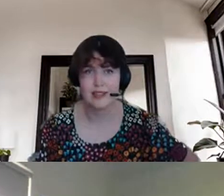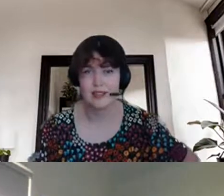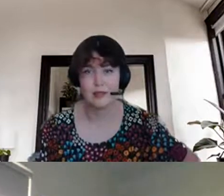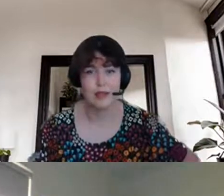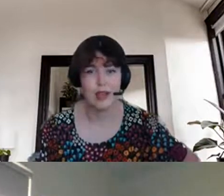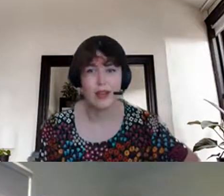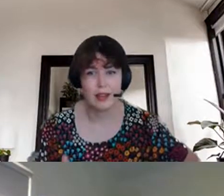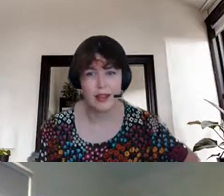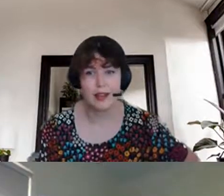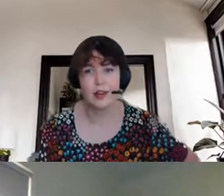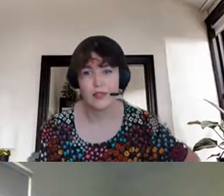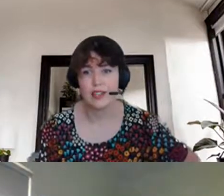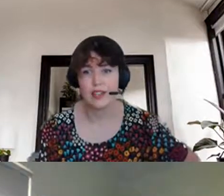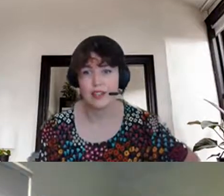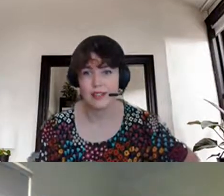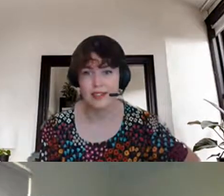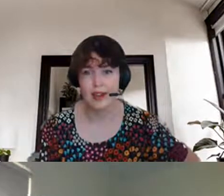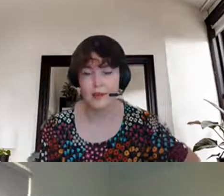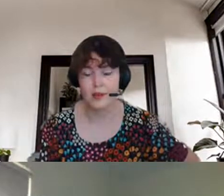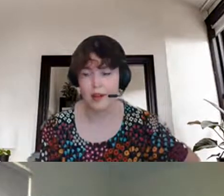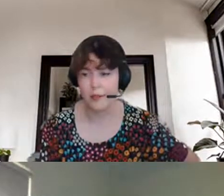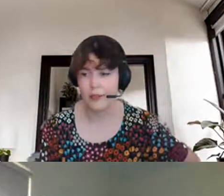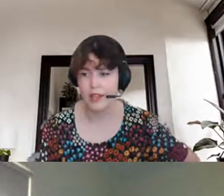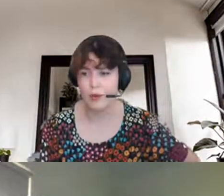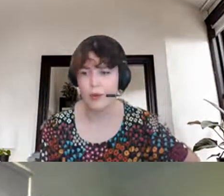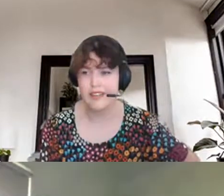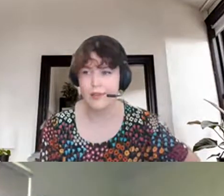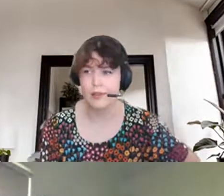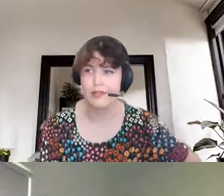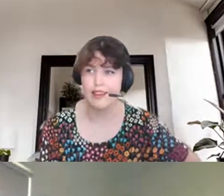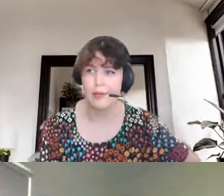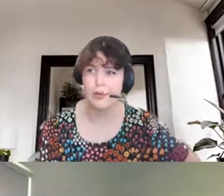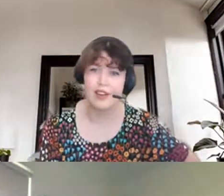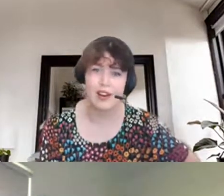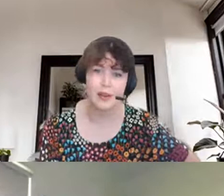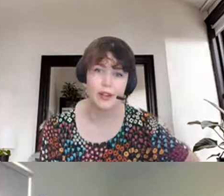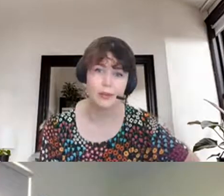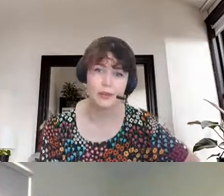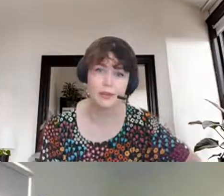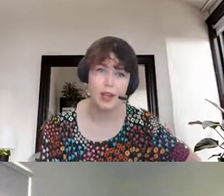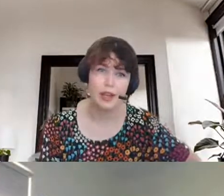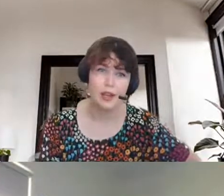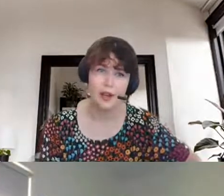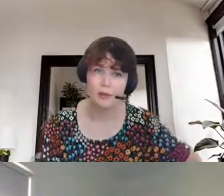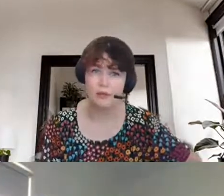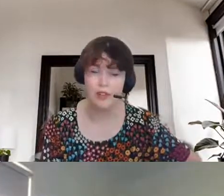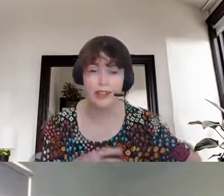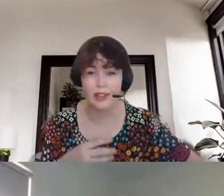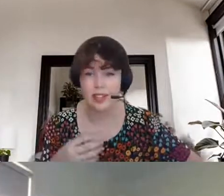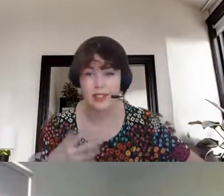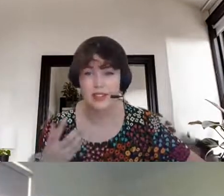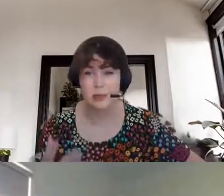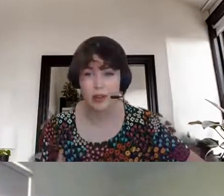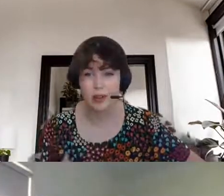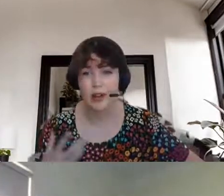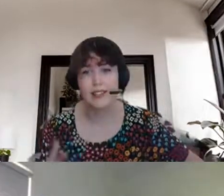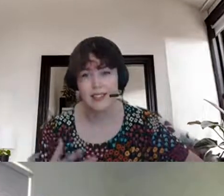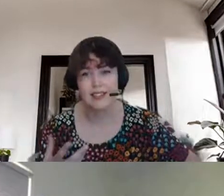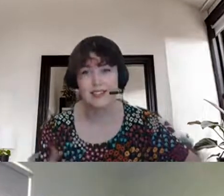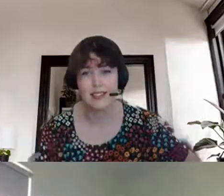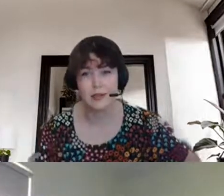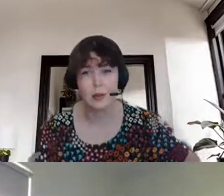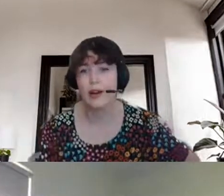the states to sort of get conversations started. In Queensland, for example, there are a couple of regulations that